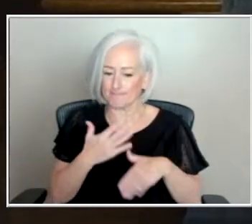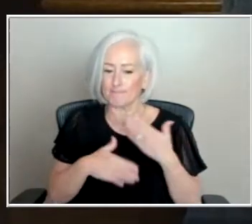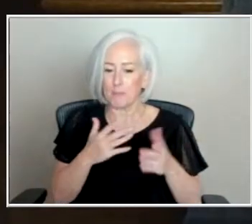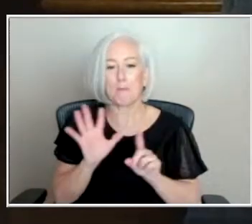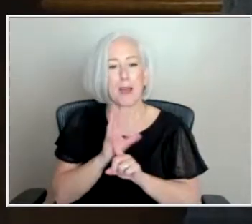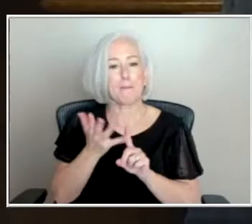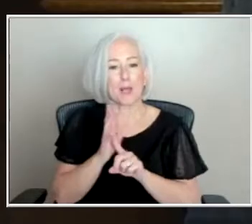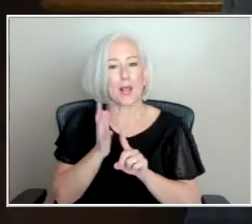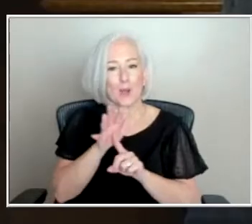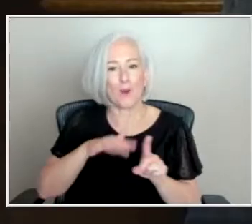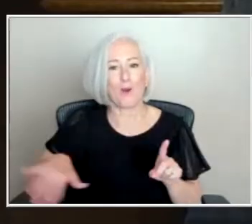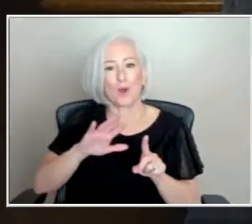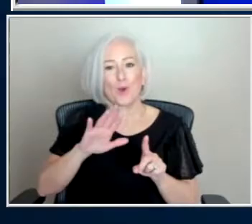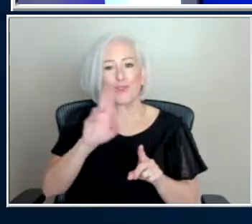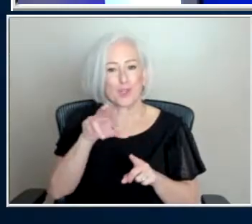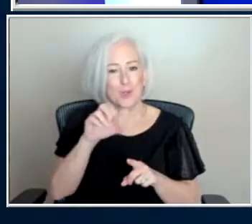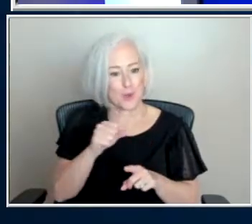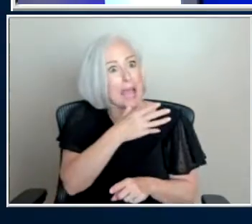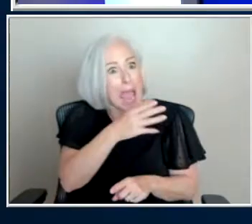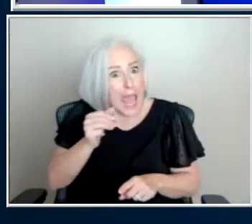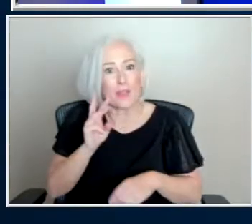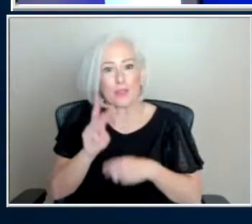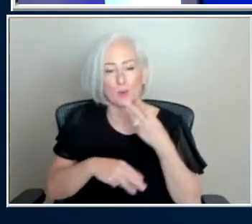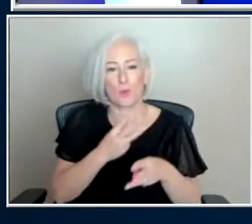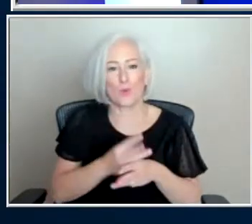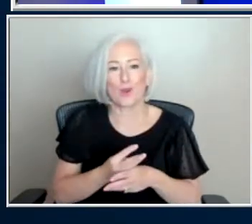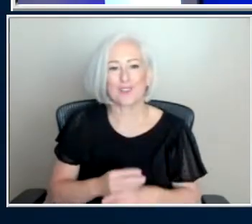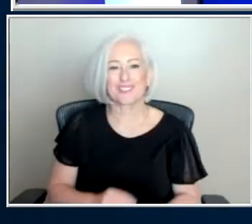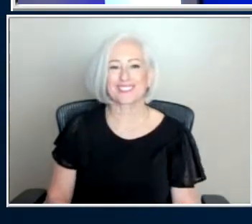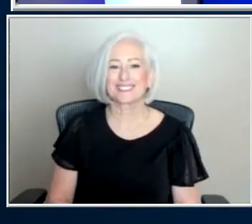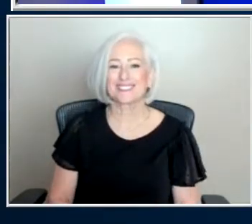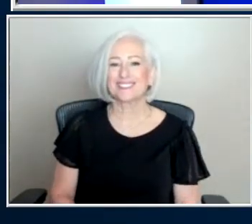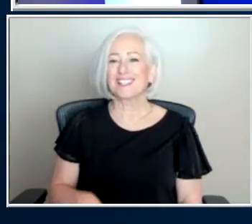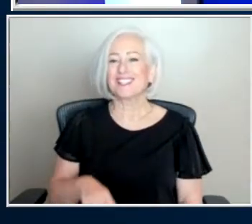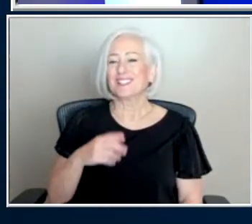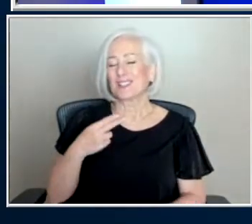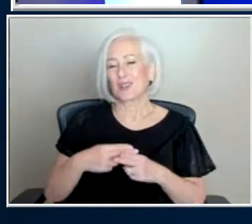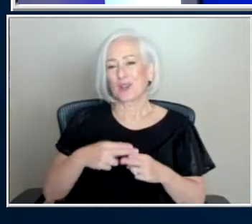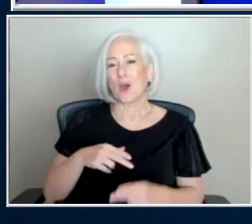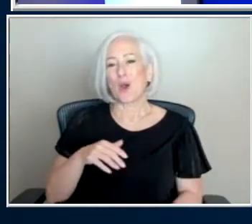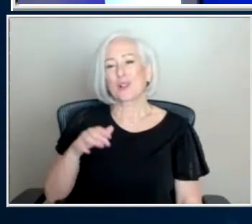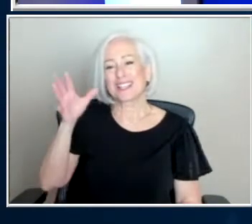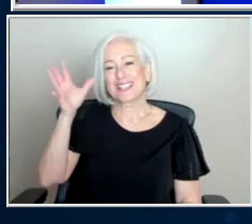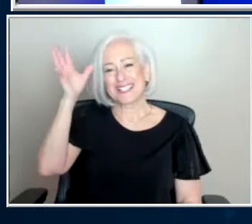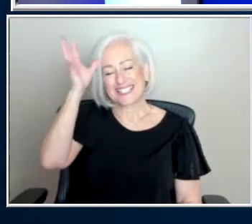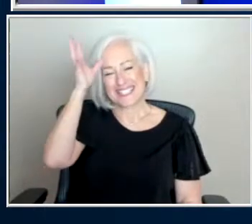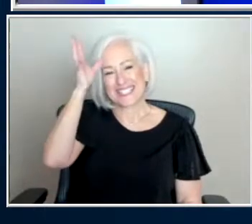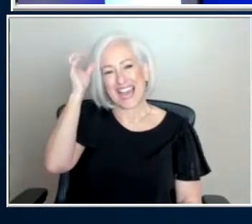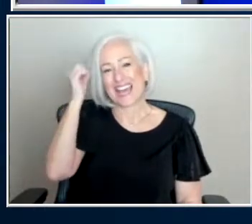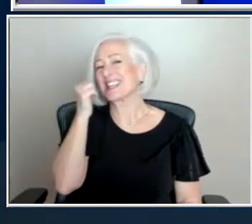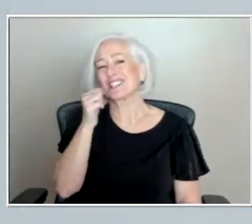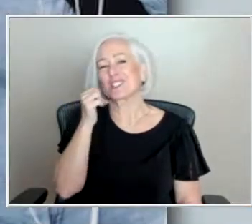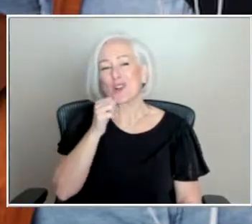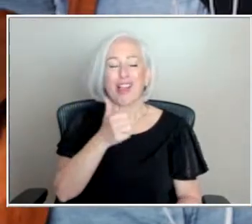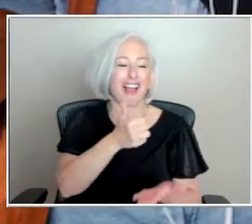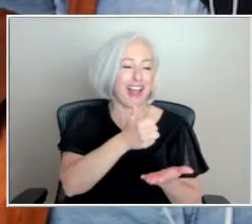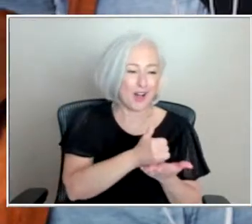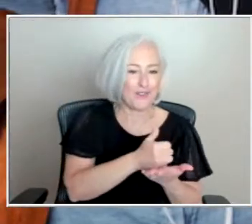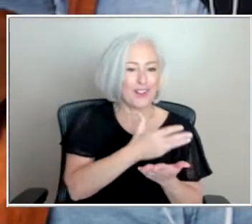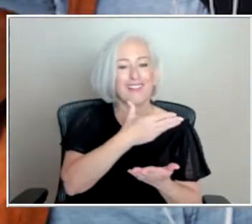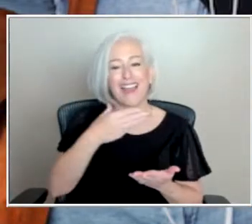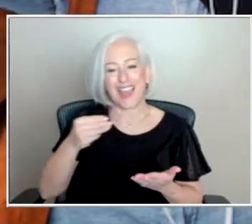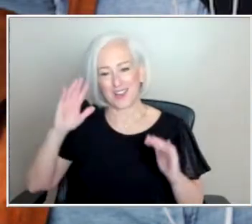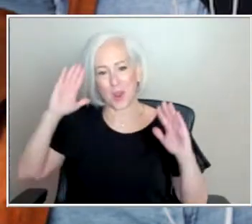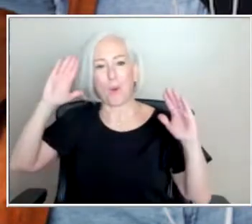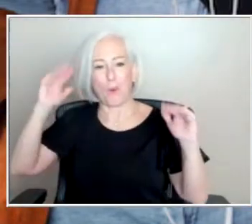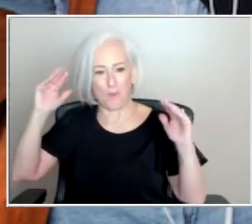States, in fact, all over the world. Mike's memoir is called Daddy's Girl. Pick it up. Very helpful and very hopeful. Be sure to ask your questions to our panel